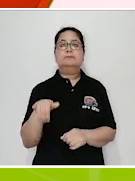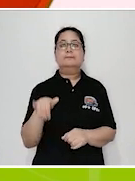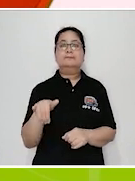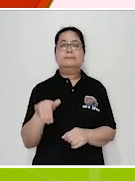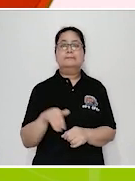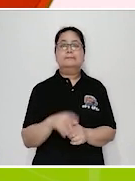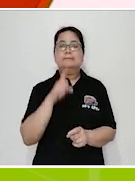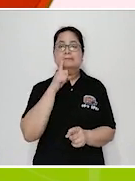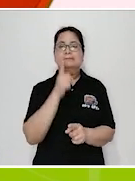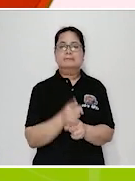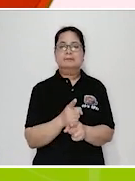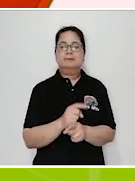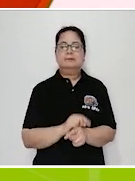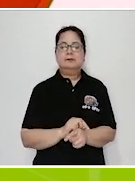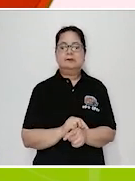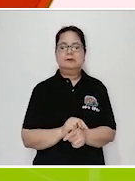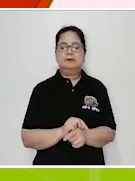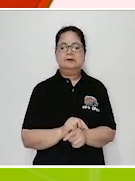Yes, you're right.